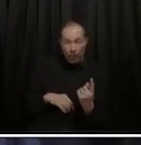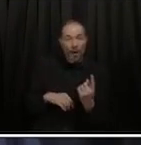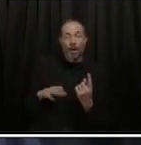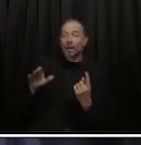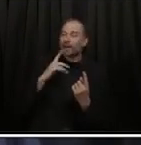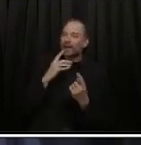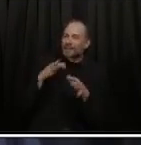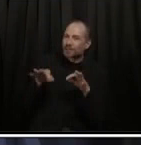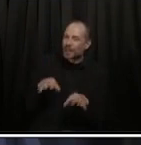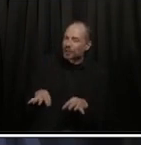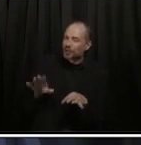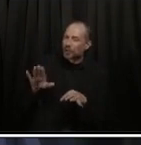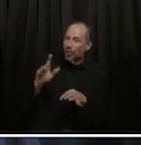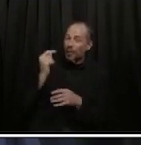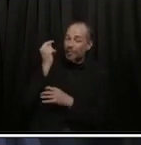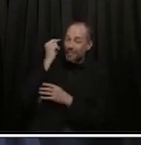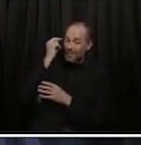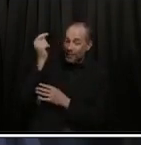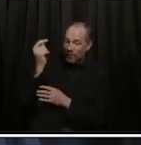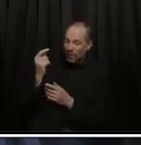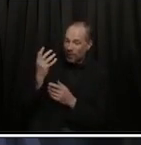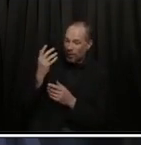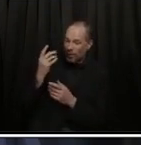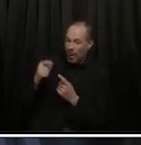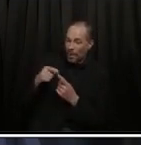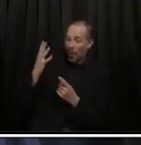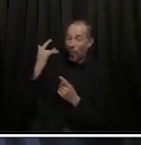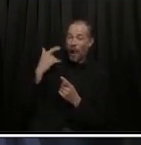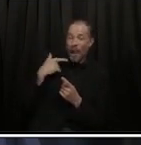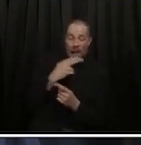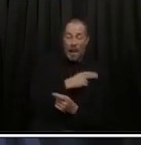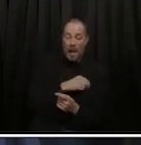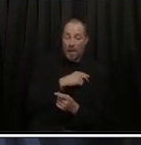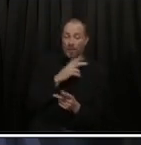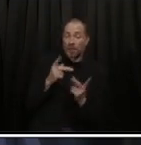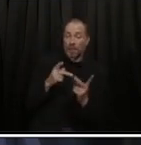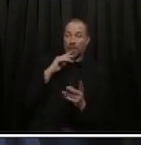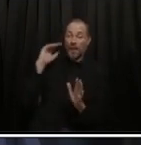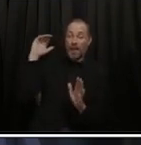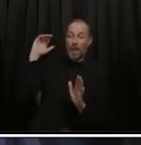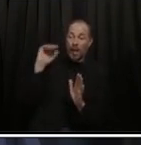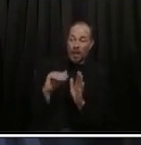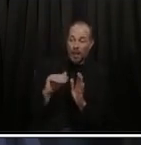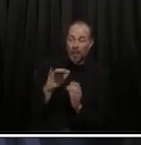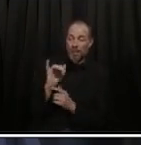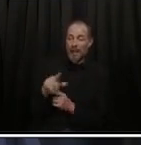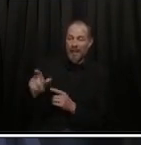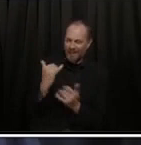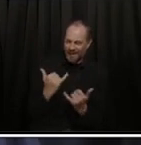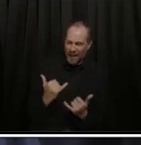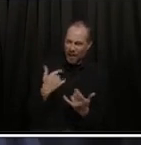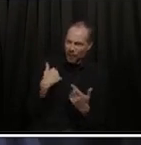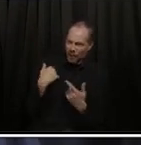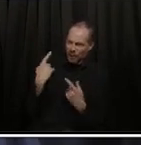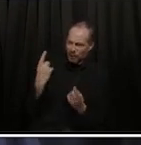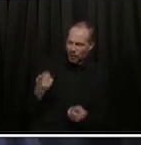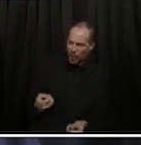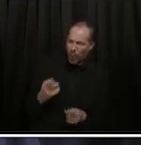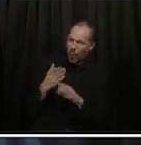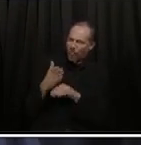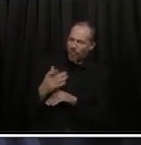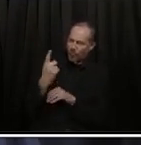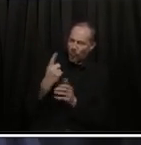there an explanation or theory about why we're seeing a downturn in hospitalizations now, kind of consistently over the past week